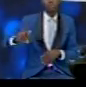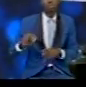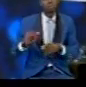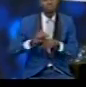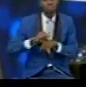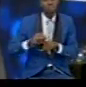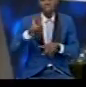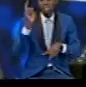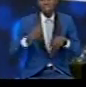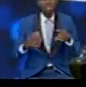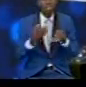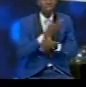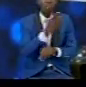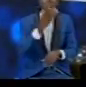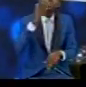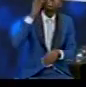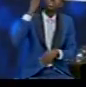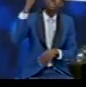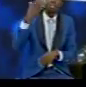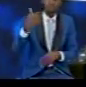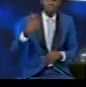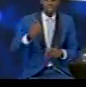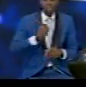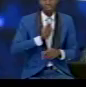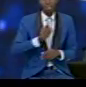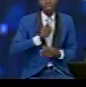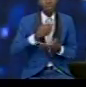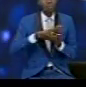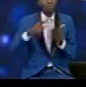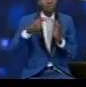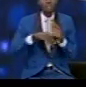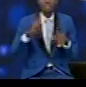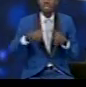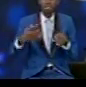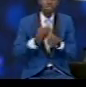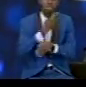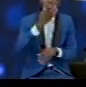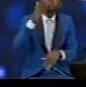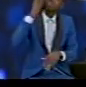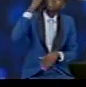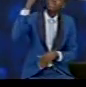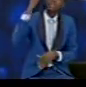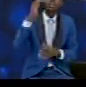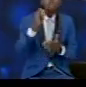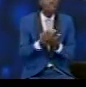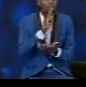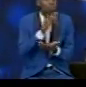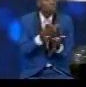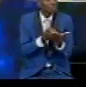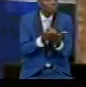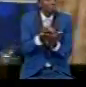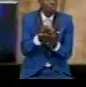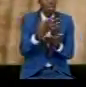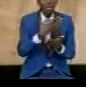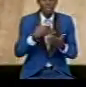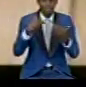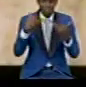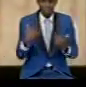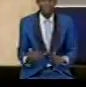observances will not get you there. Self-righteousness will not get you there. That's the truth. And now